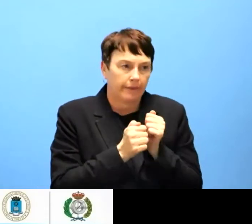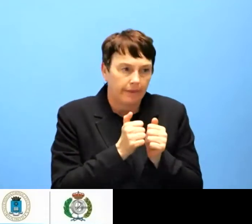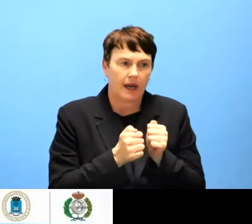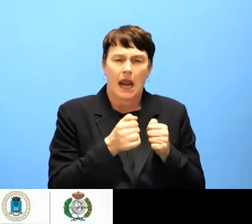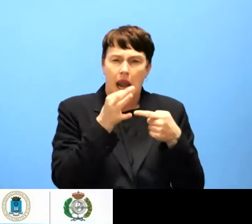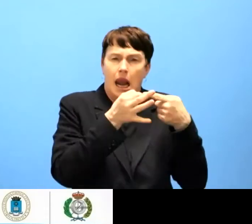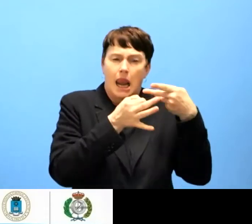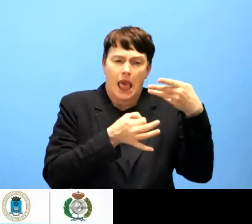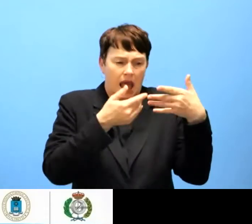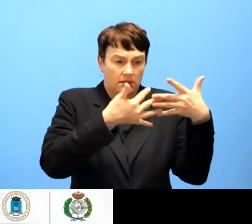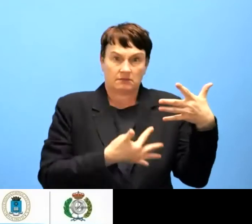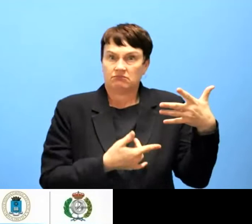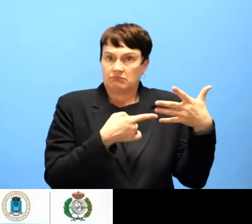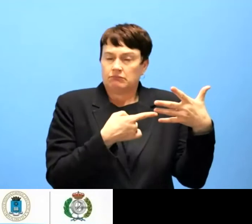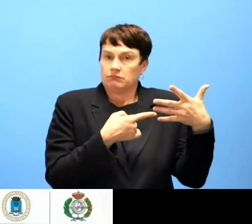procedures.